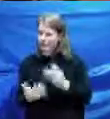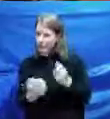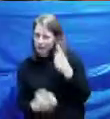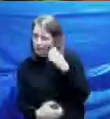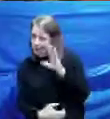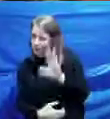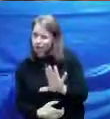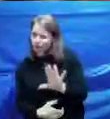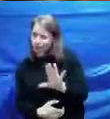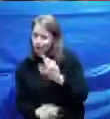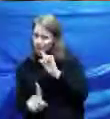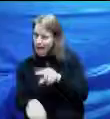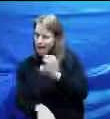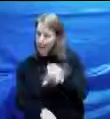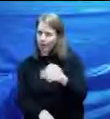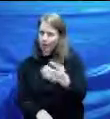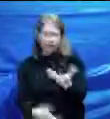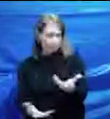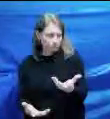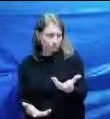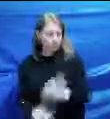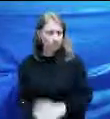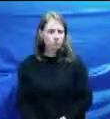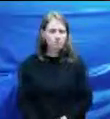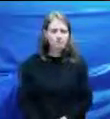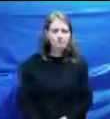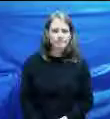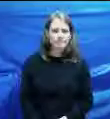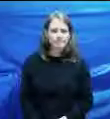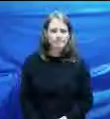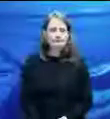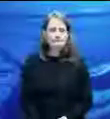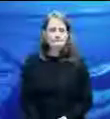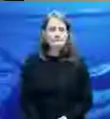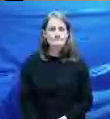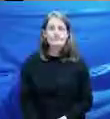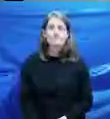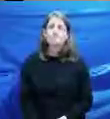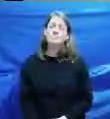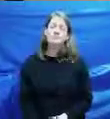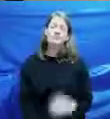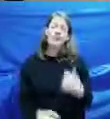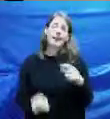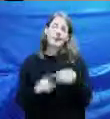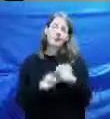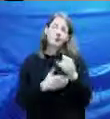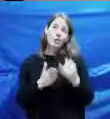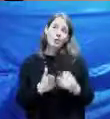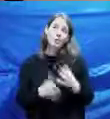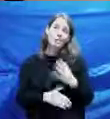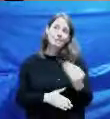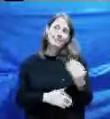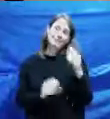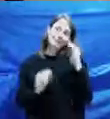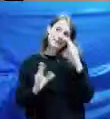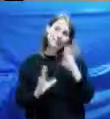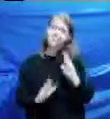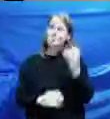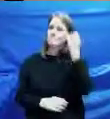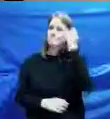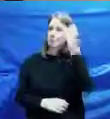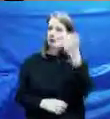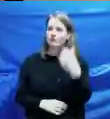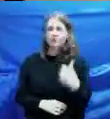context. Let Like, what me- happens to that activity in this Let context? me ask you, as an artist rather than a teacher, imagine you spent weeks, even months, maybe